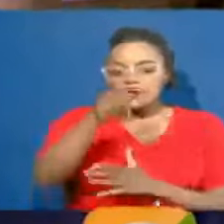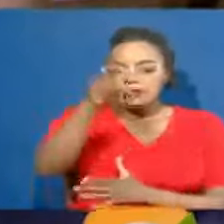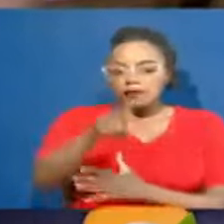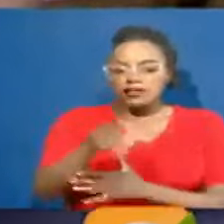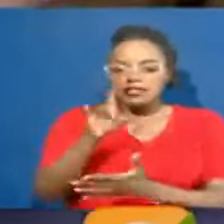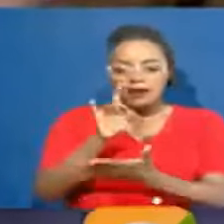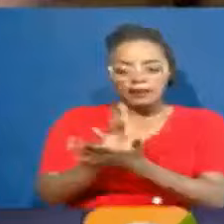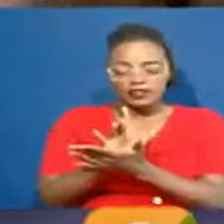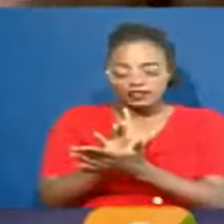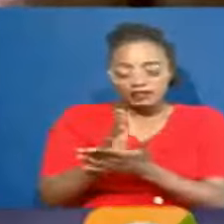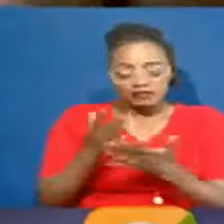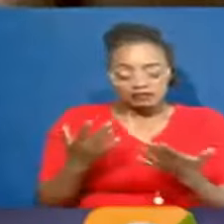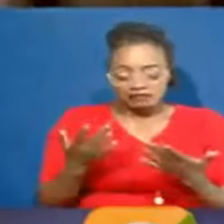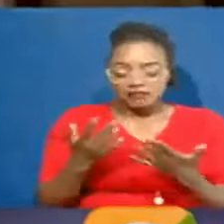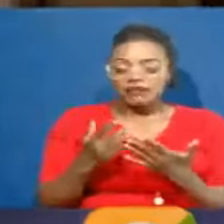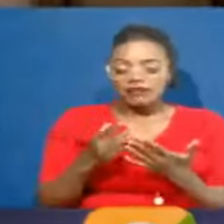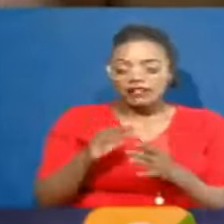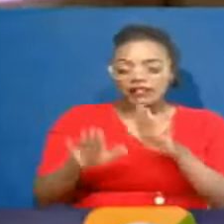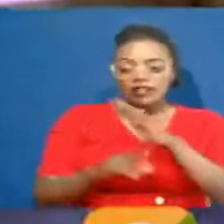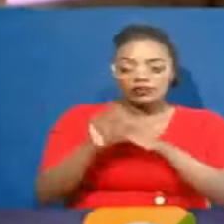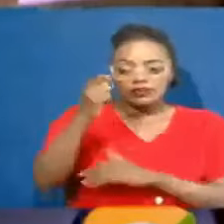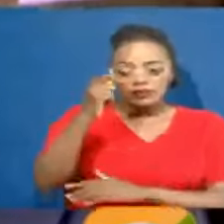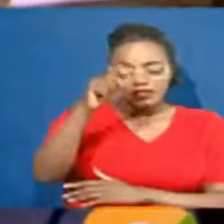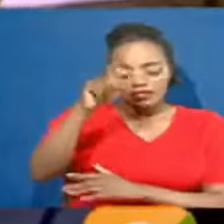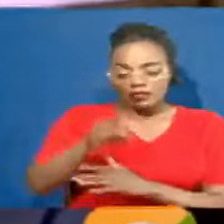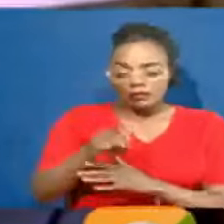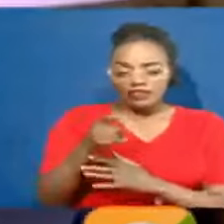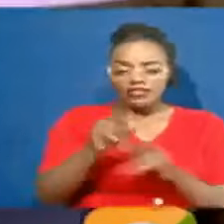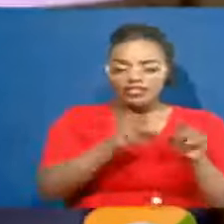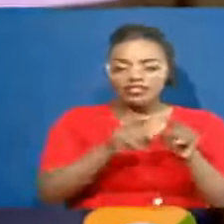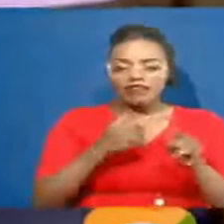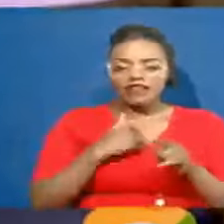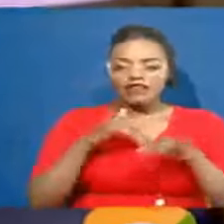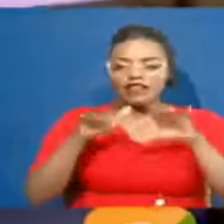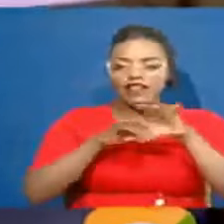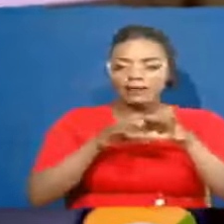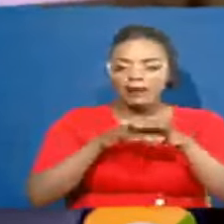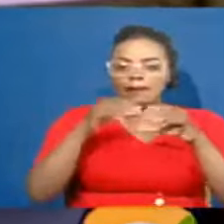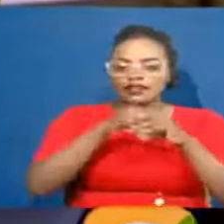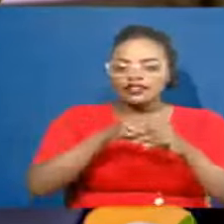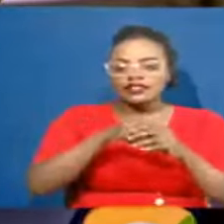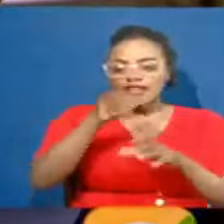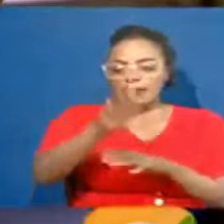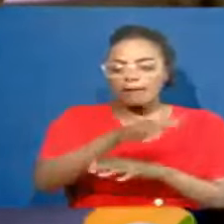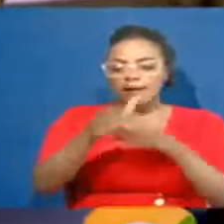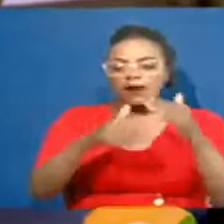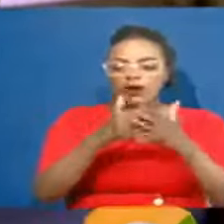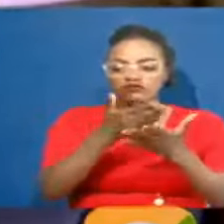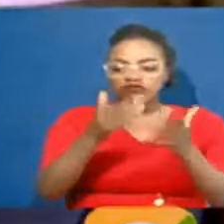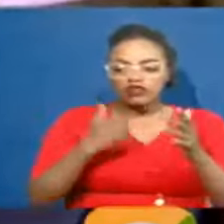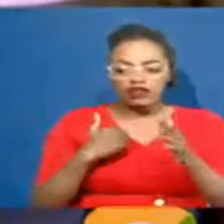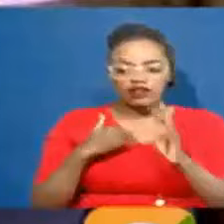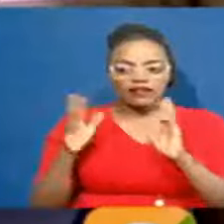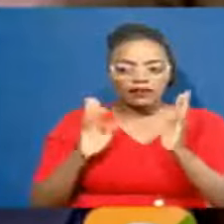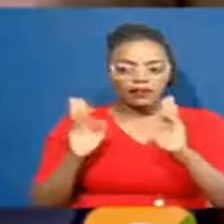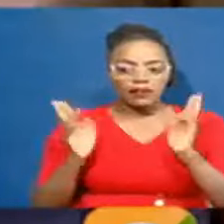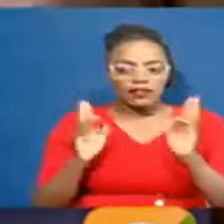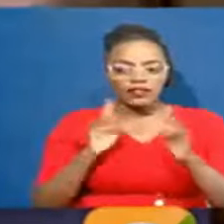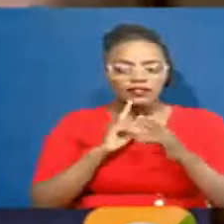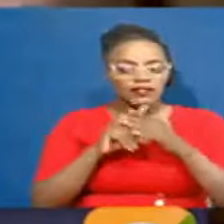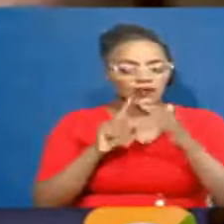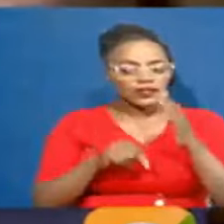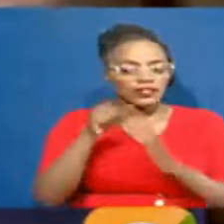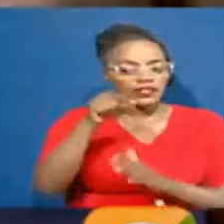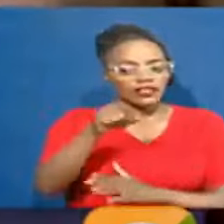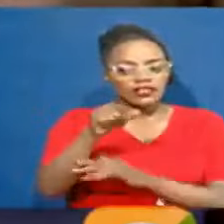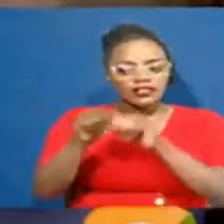impeach the Deputy President. And even the members in the House, all of them, they had ganged up and said, this